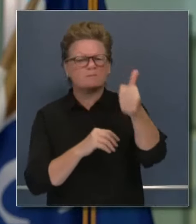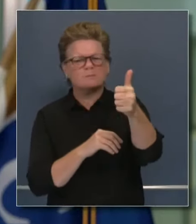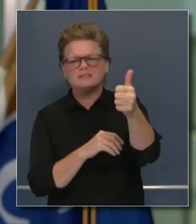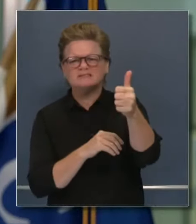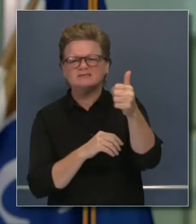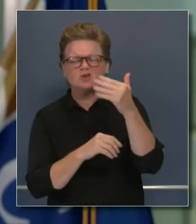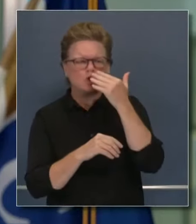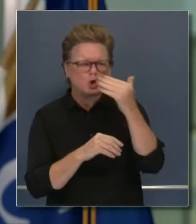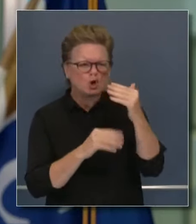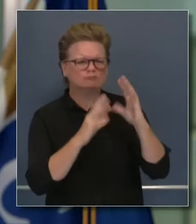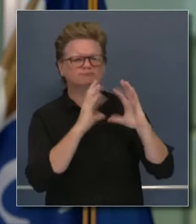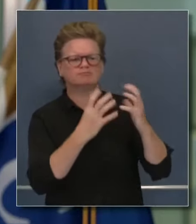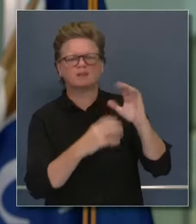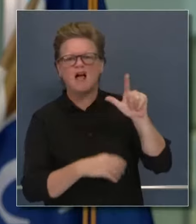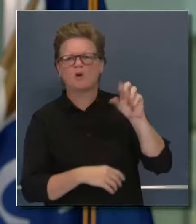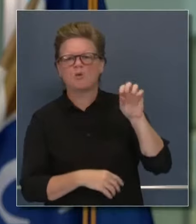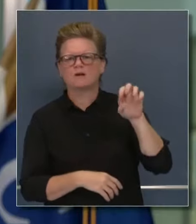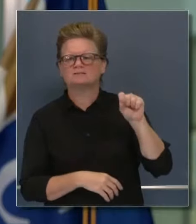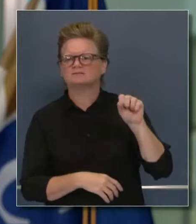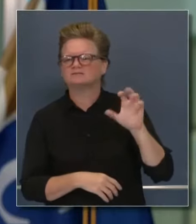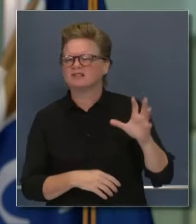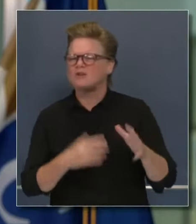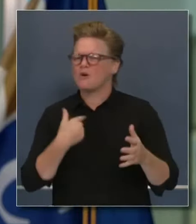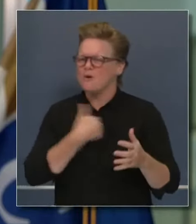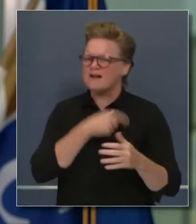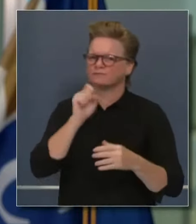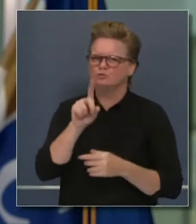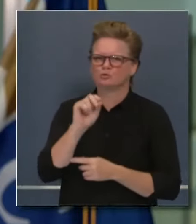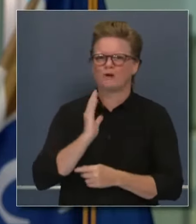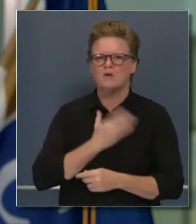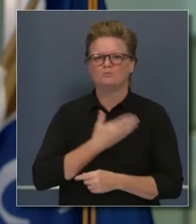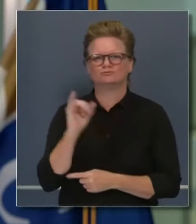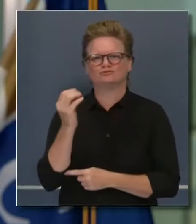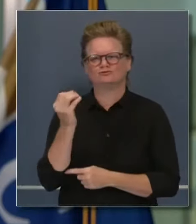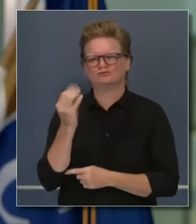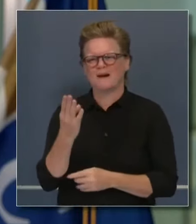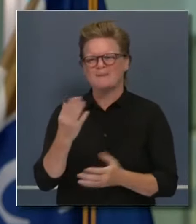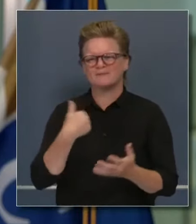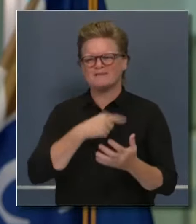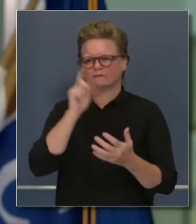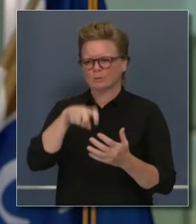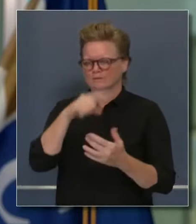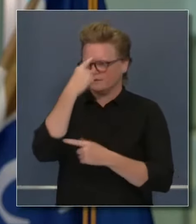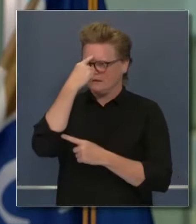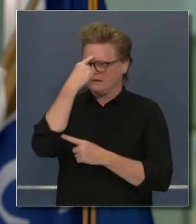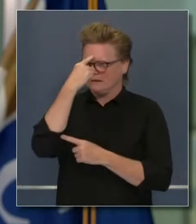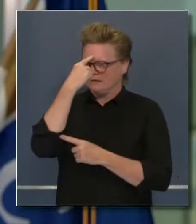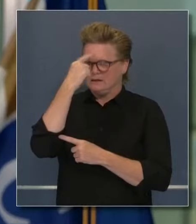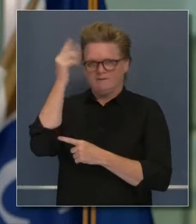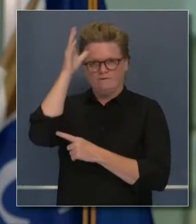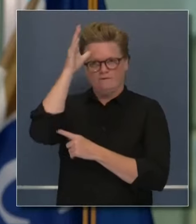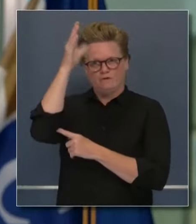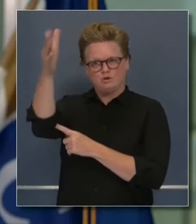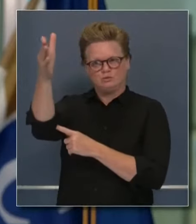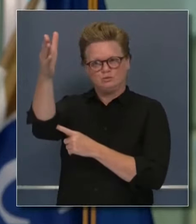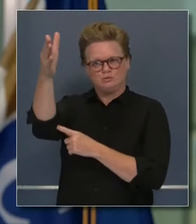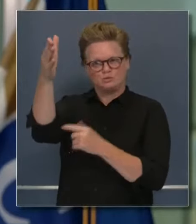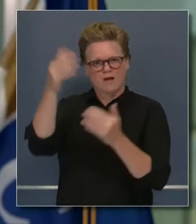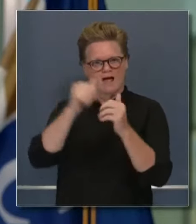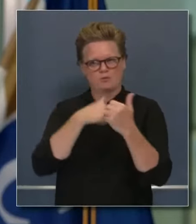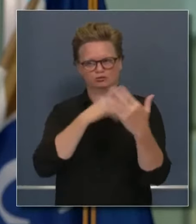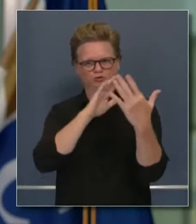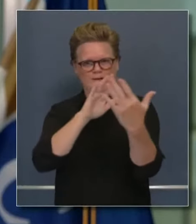we need to do better going forward to address some of these tectonic issues that have been in the making for years and years and